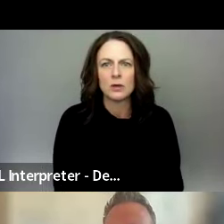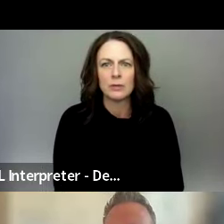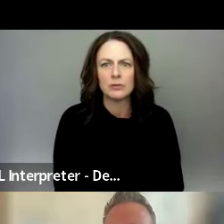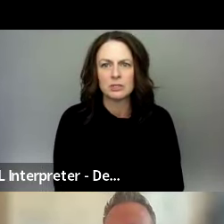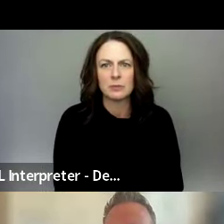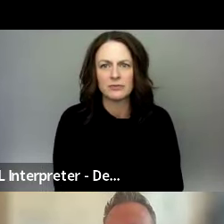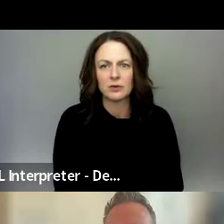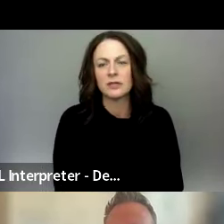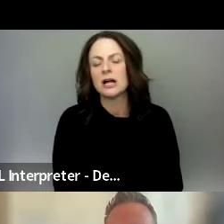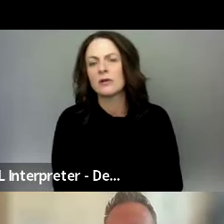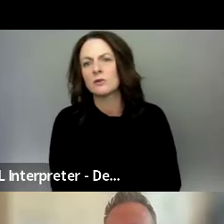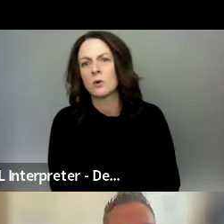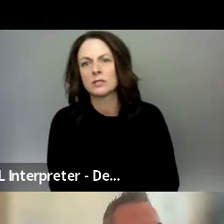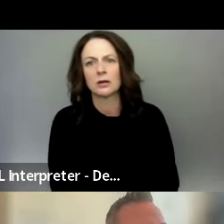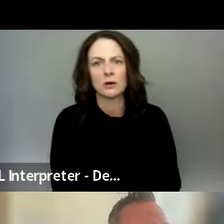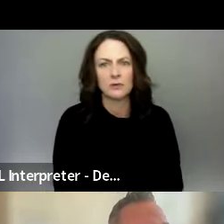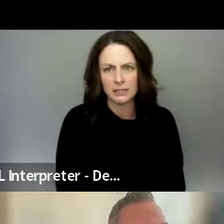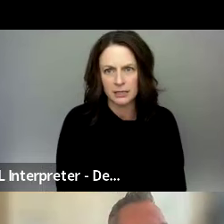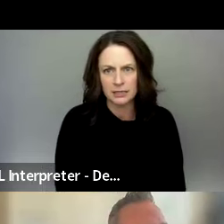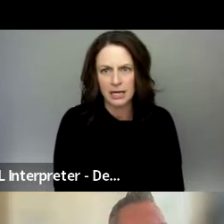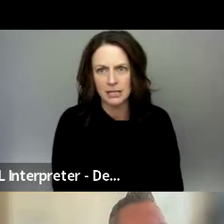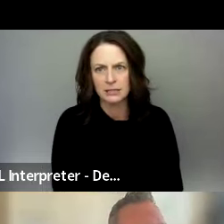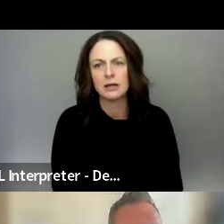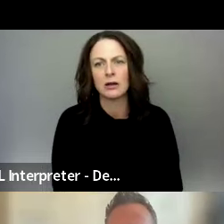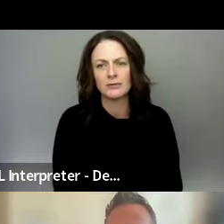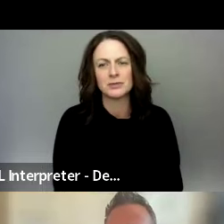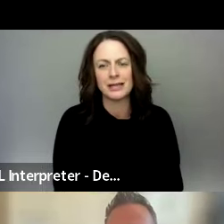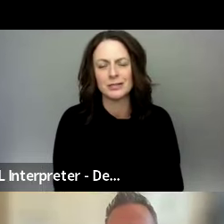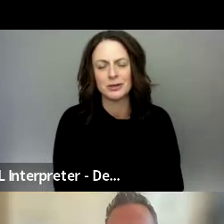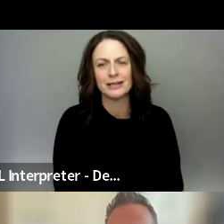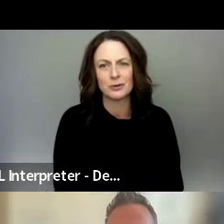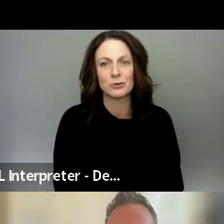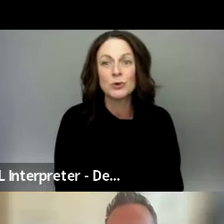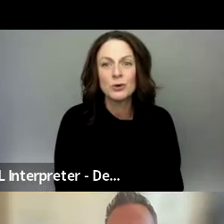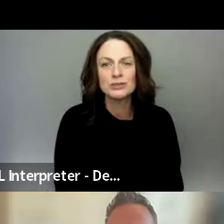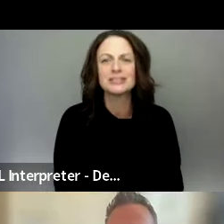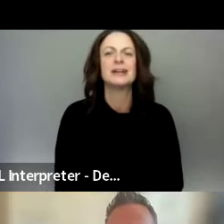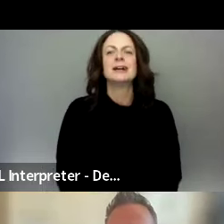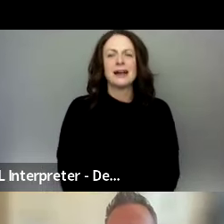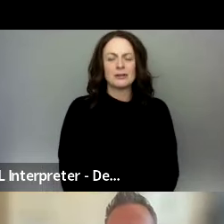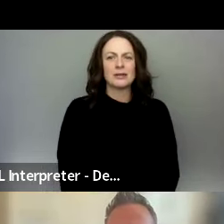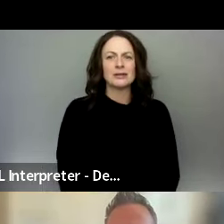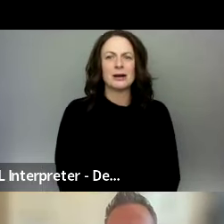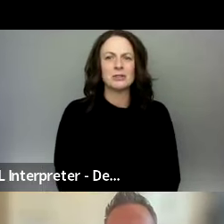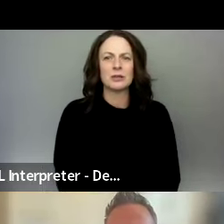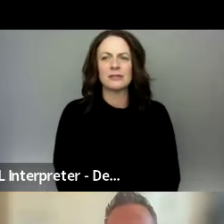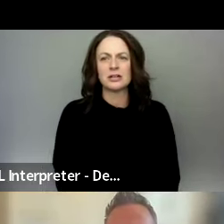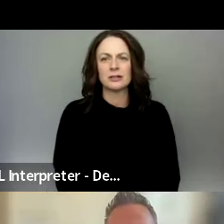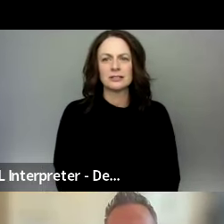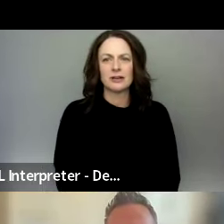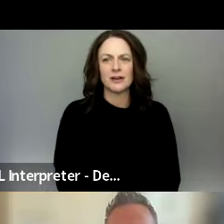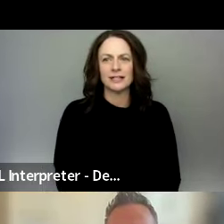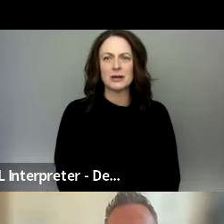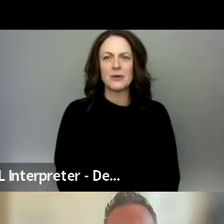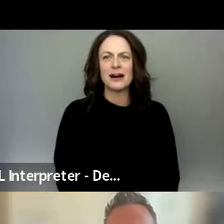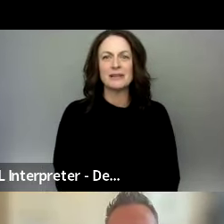so we'll be respectful of each other, of course. Our code of conduct says all of those things. You guys know the rules. Everyone knows we love each other.